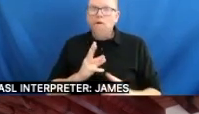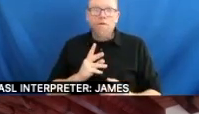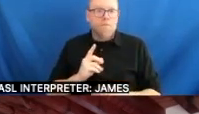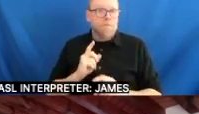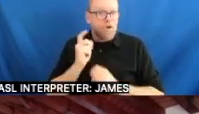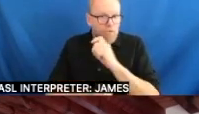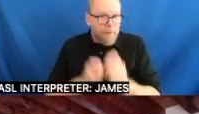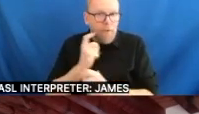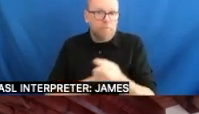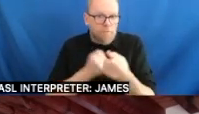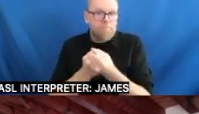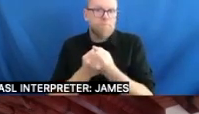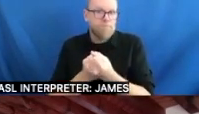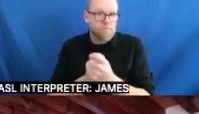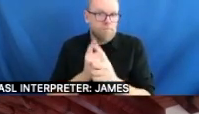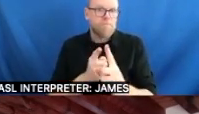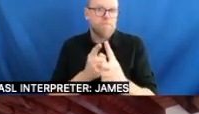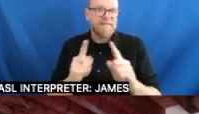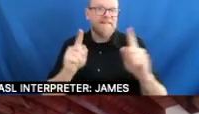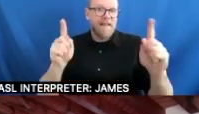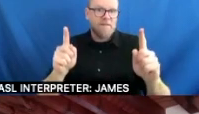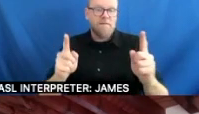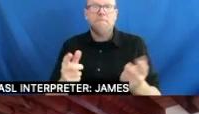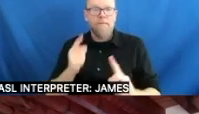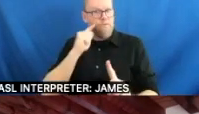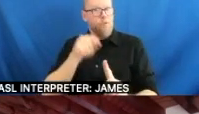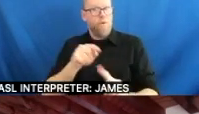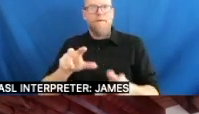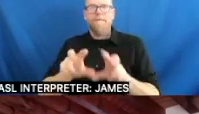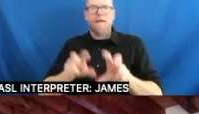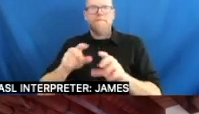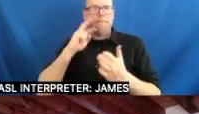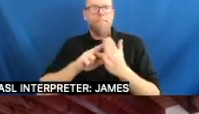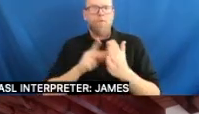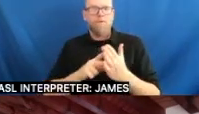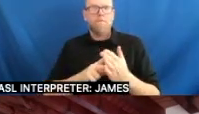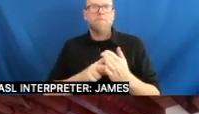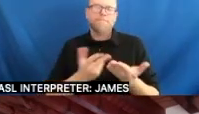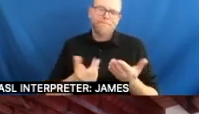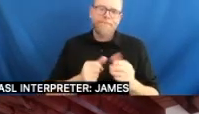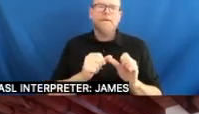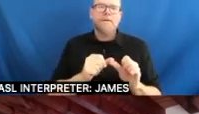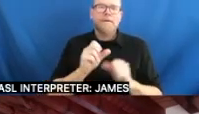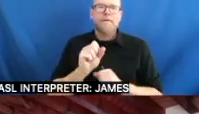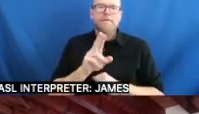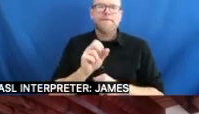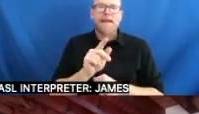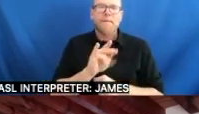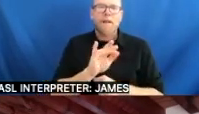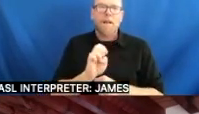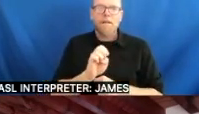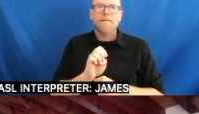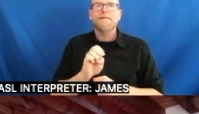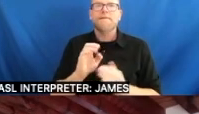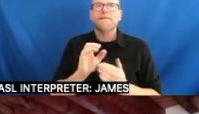cooperative and invest in it. And Sustainable Economies Law Center was part of the process